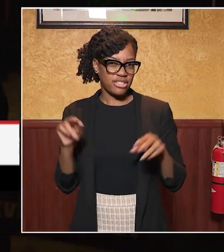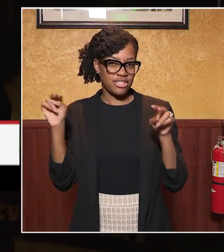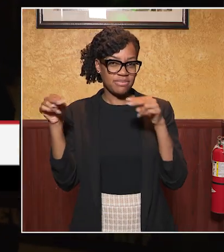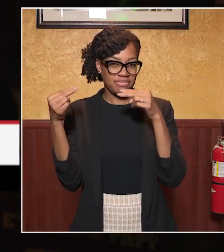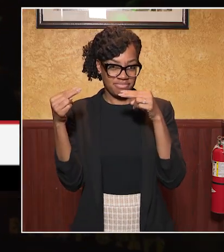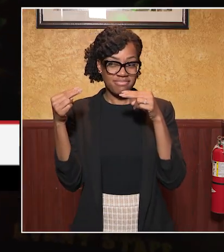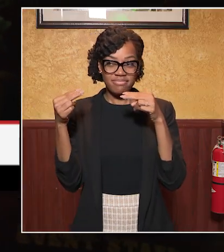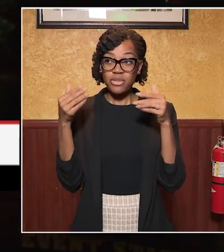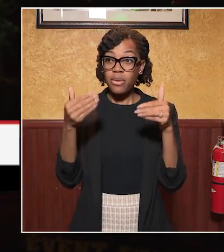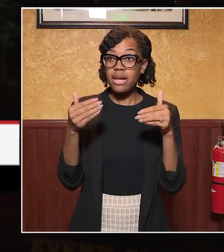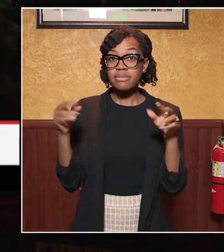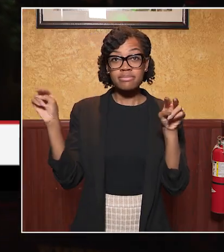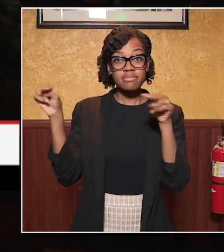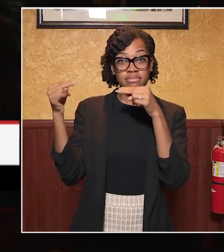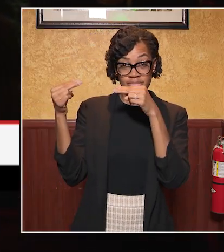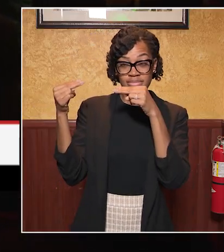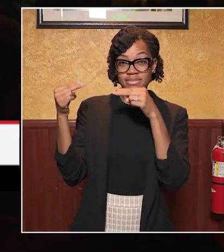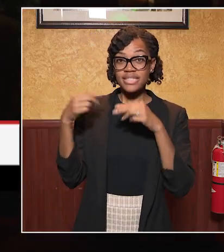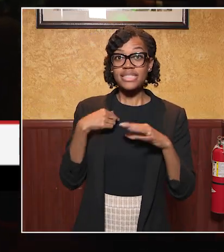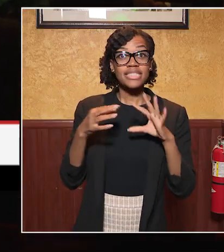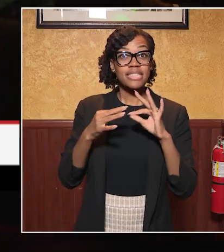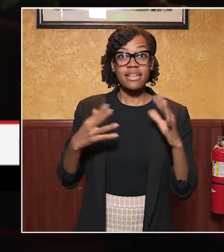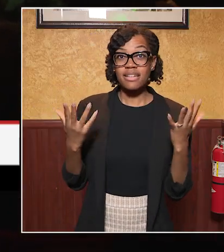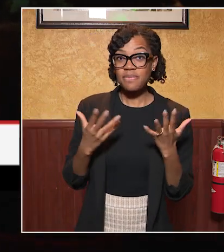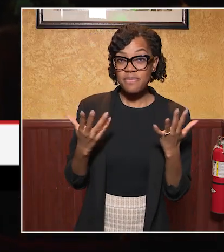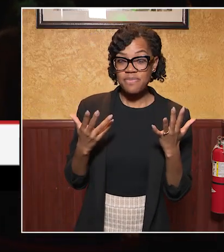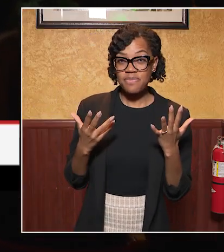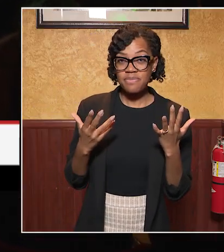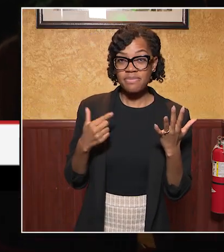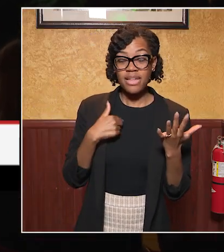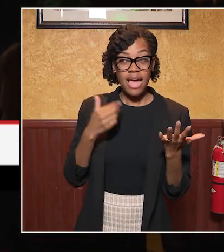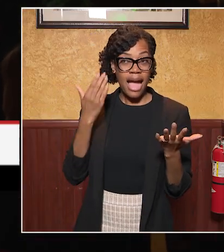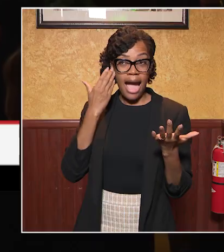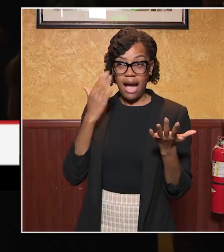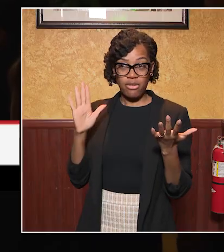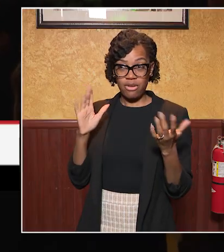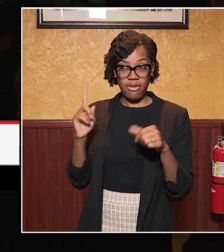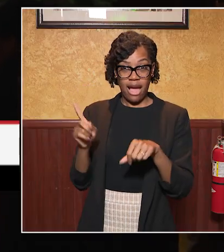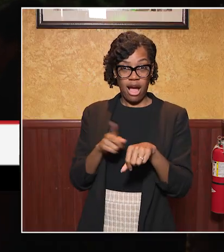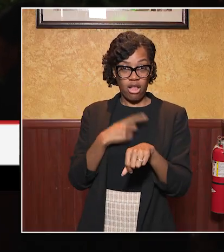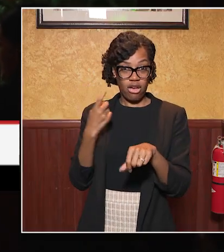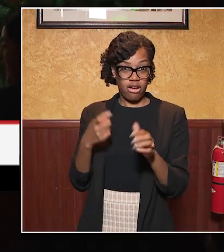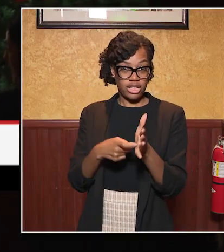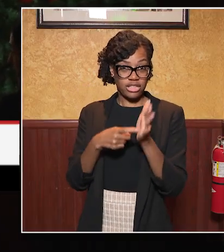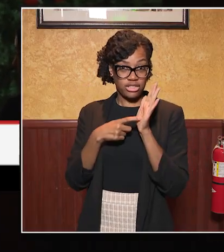turn. Turn to the person next to you and say, I don't know how long it took,